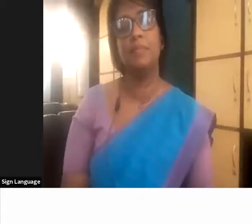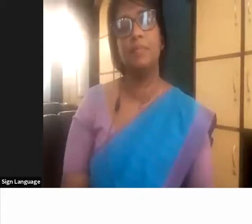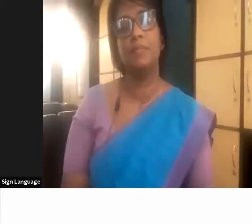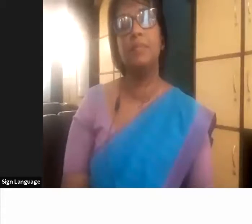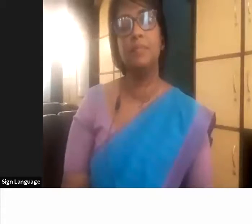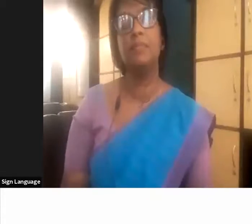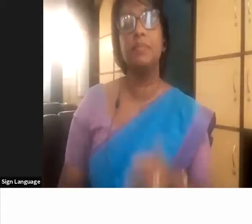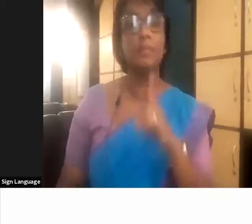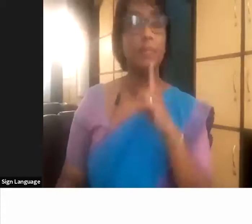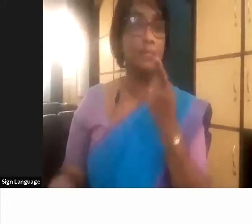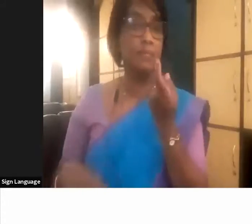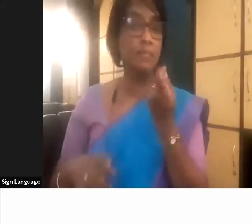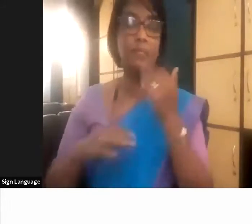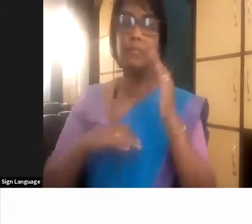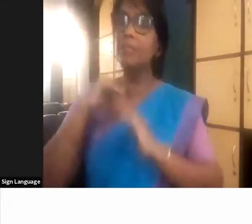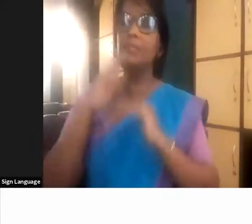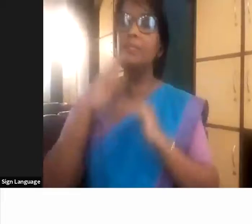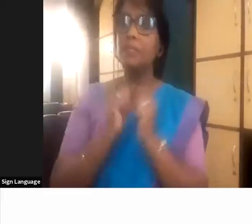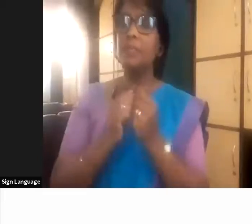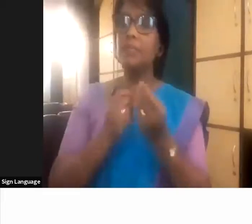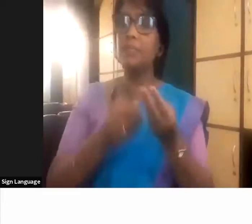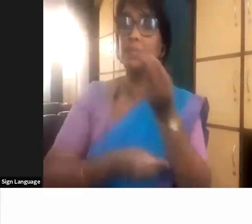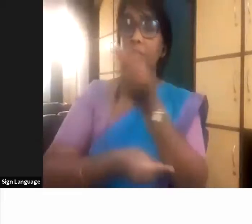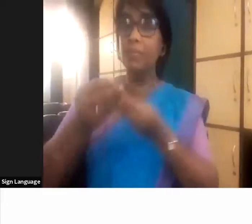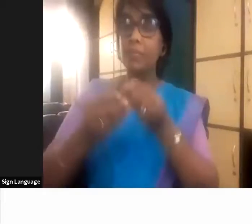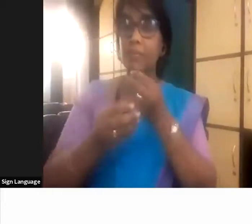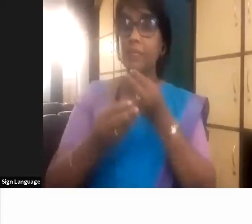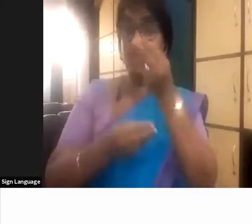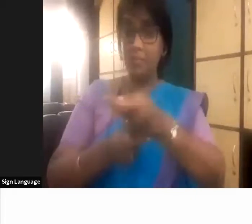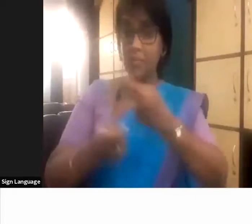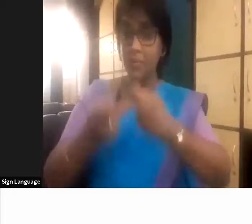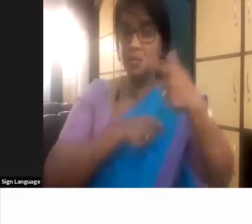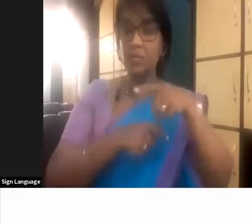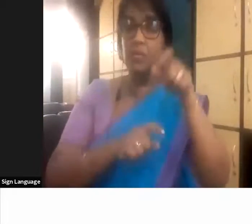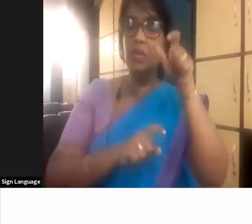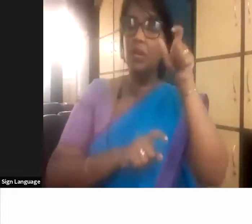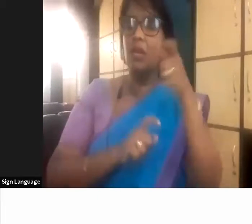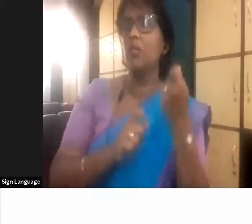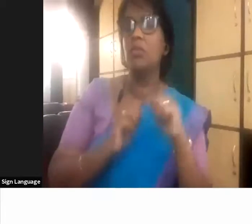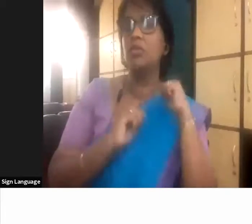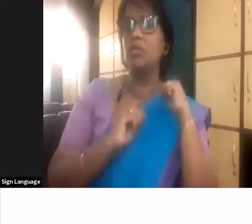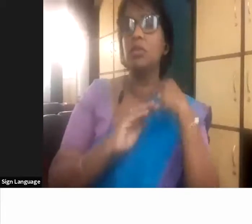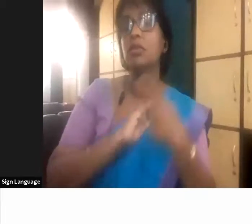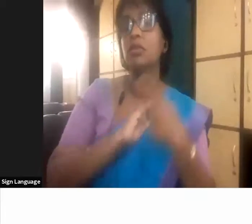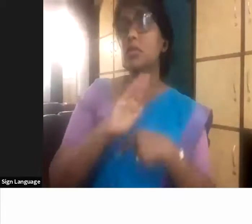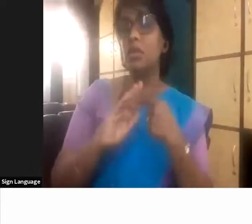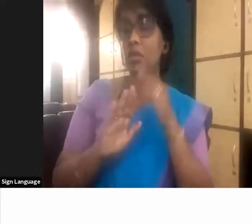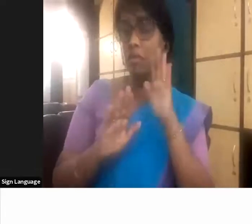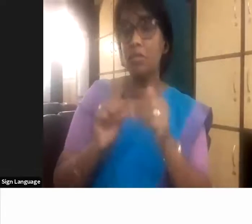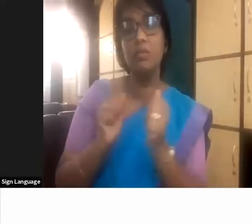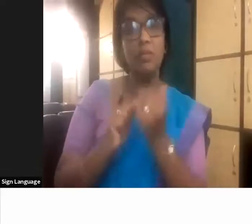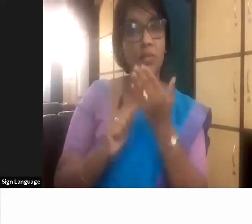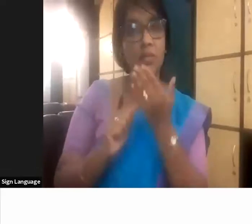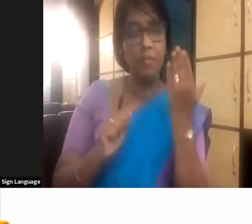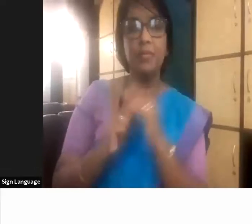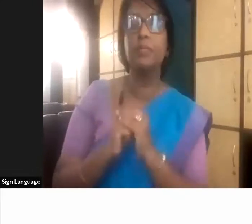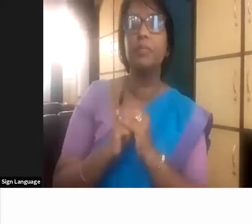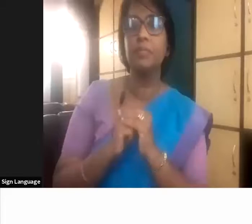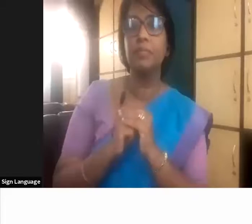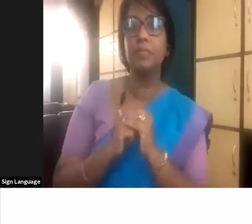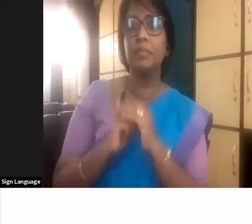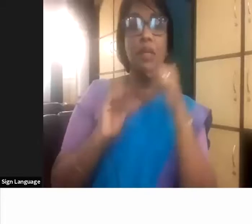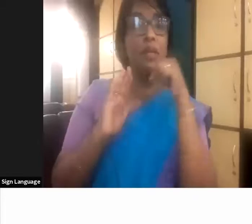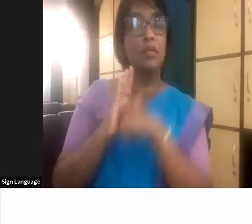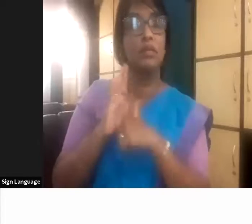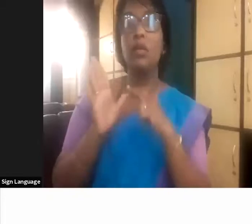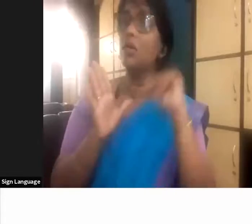And is there an opportunity for Sri Lanka as a nation to lead this transformation in South Asian region? Anybody